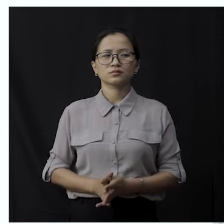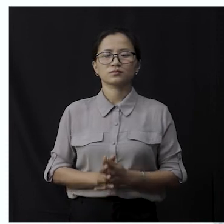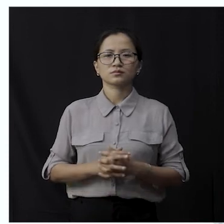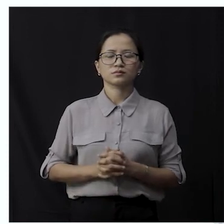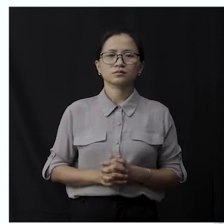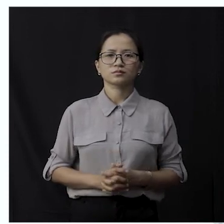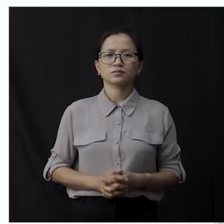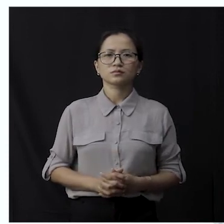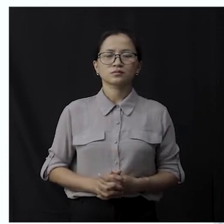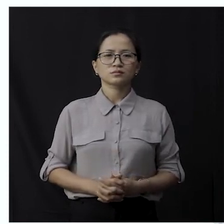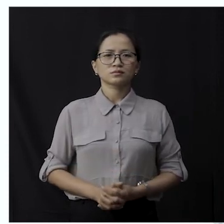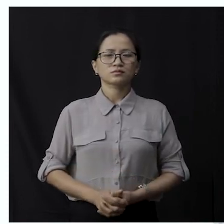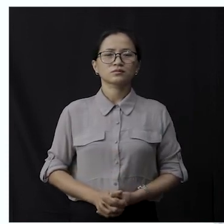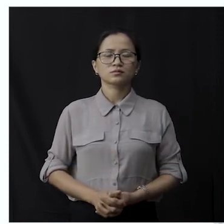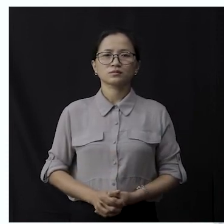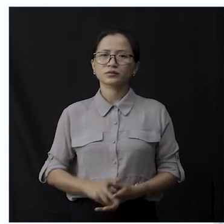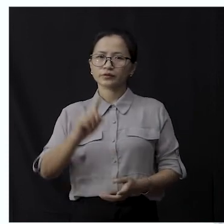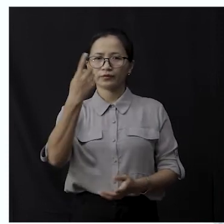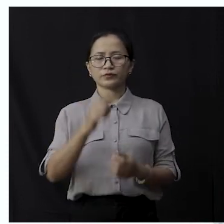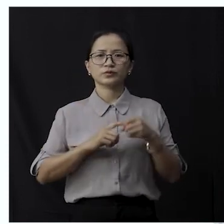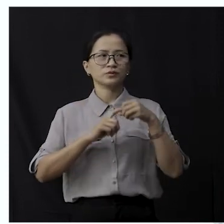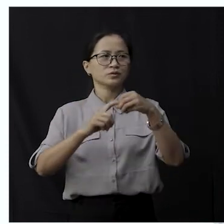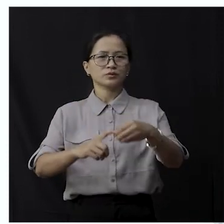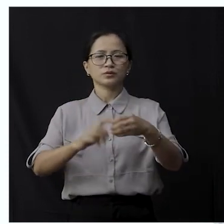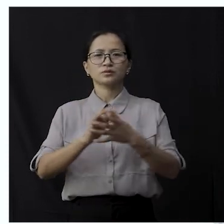So students, the first question,